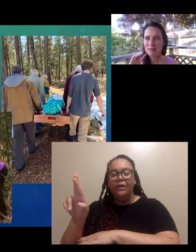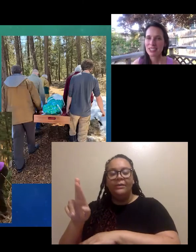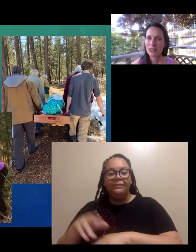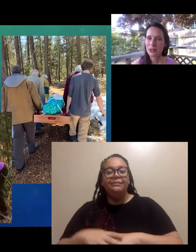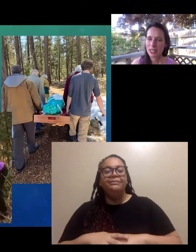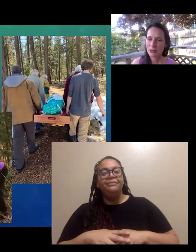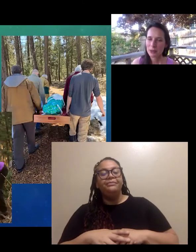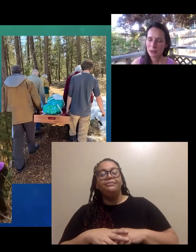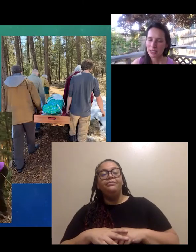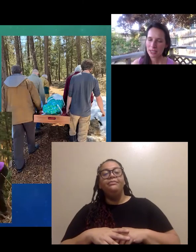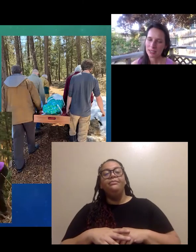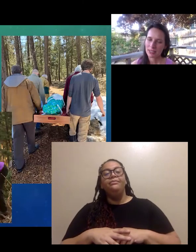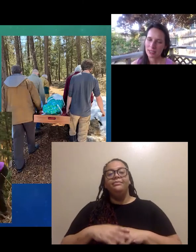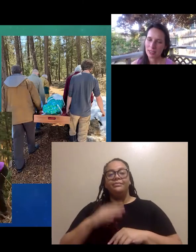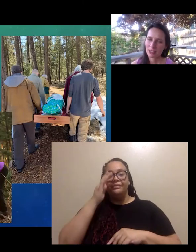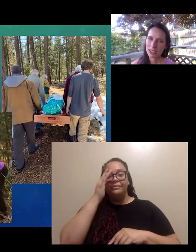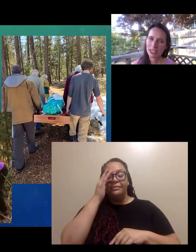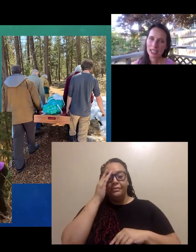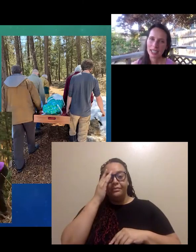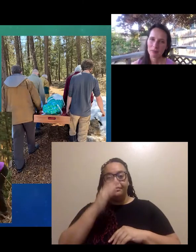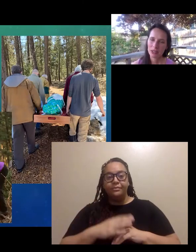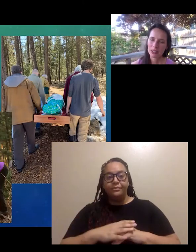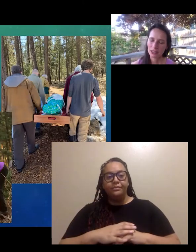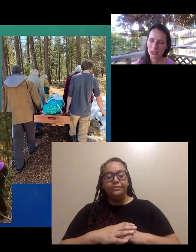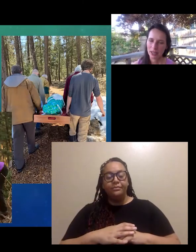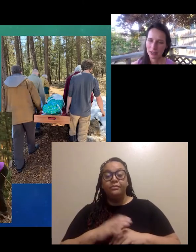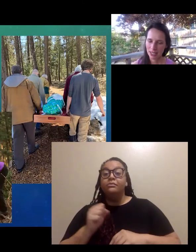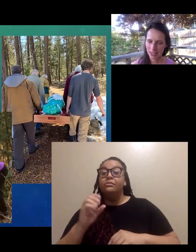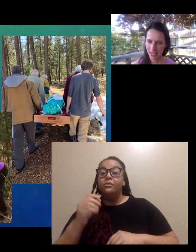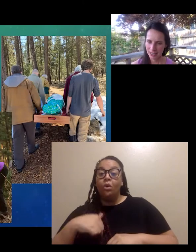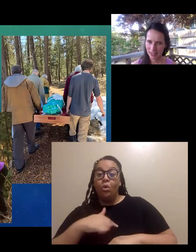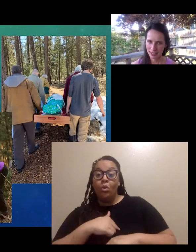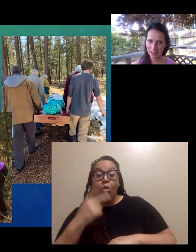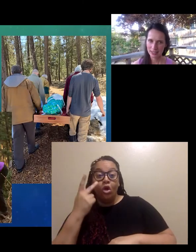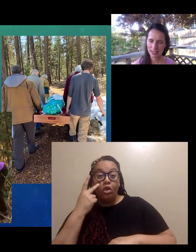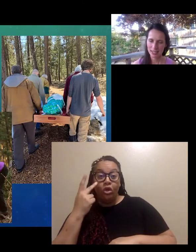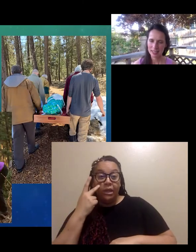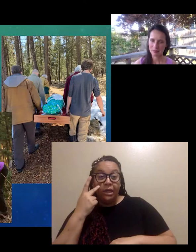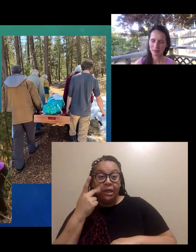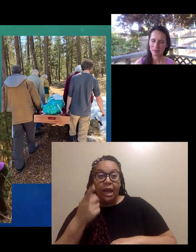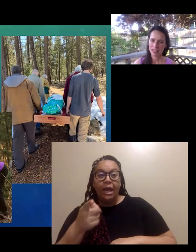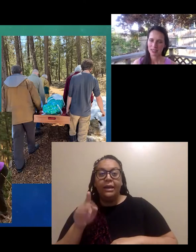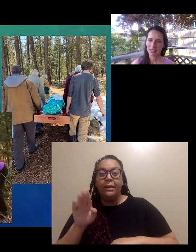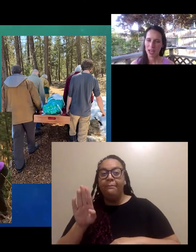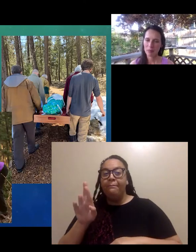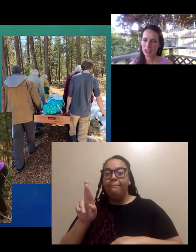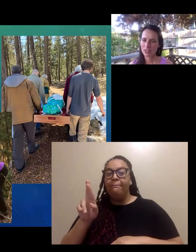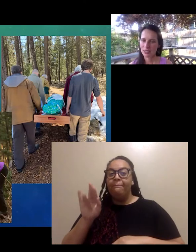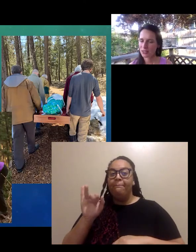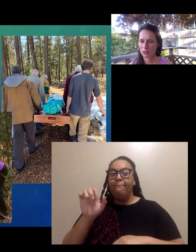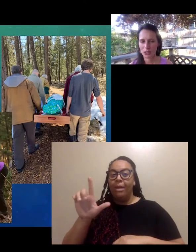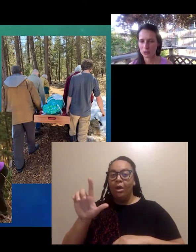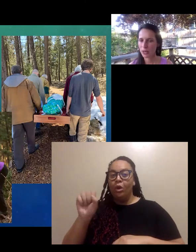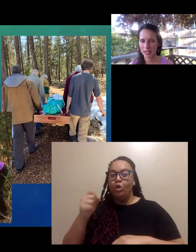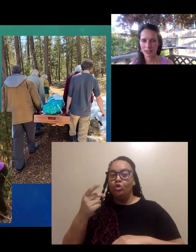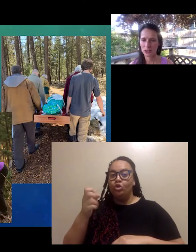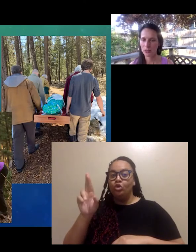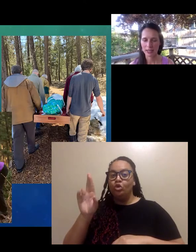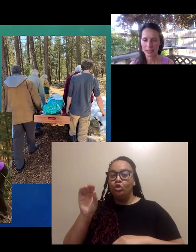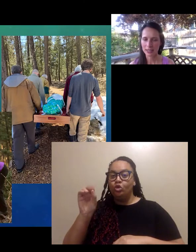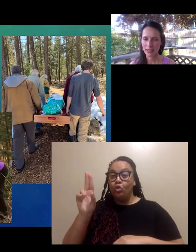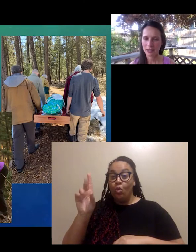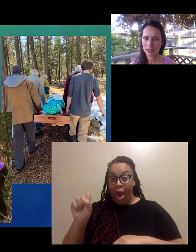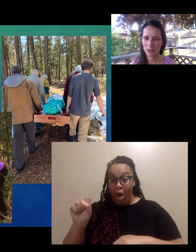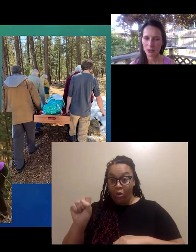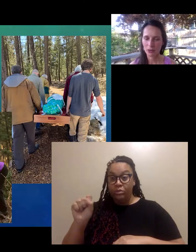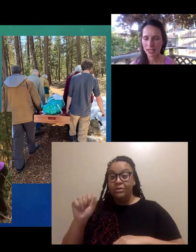Um, so when we are looking at burial shrouds and caskets, um, the options, you know, range